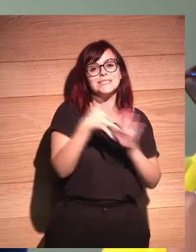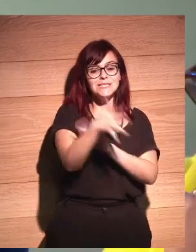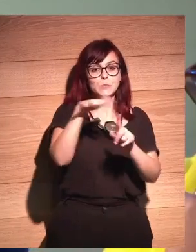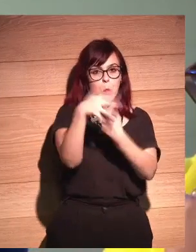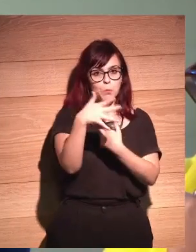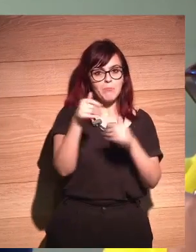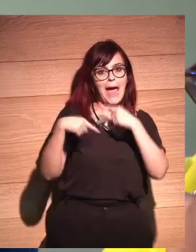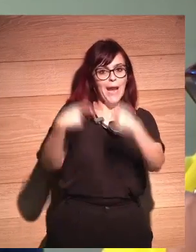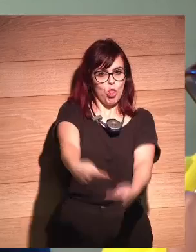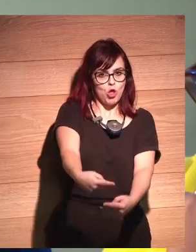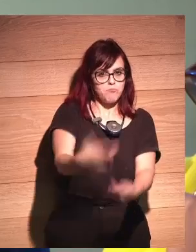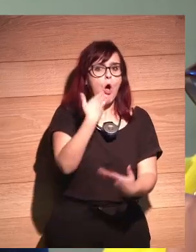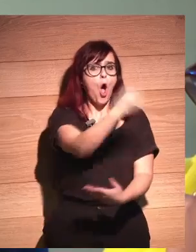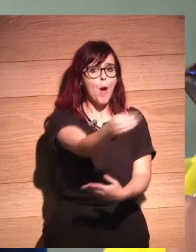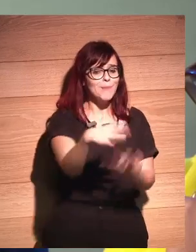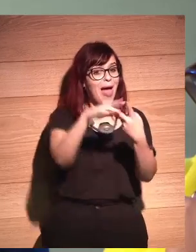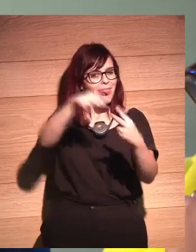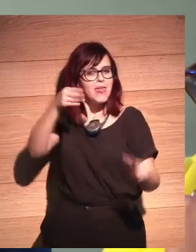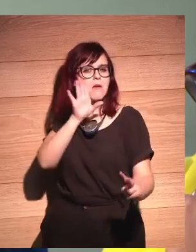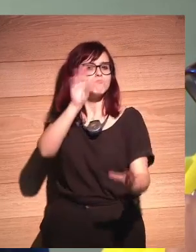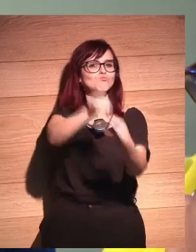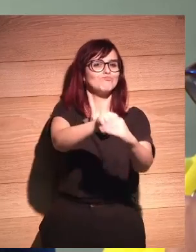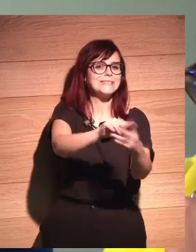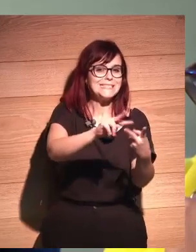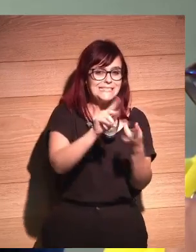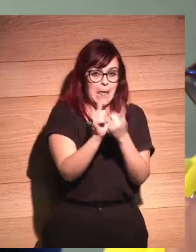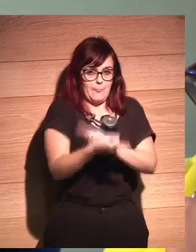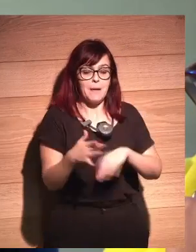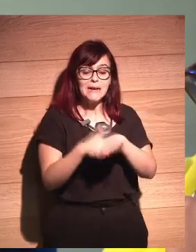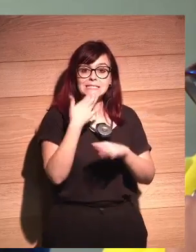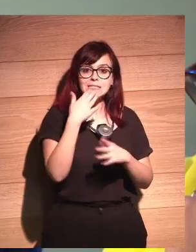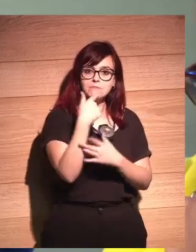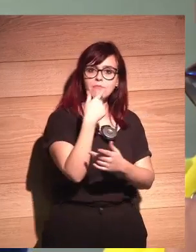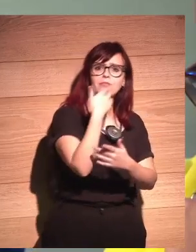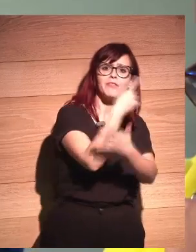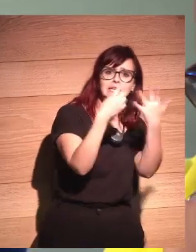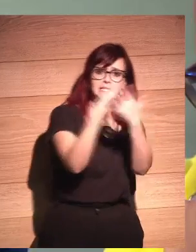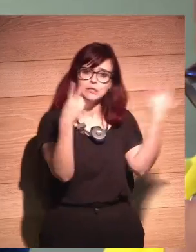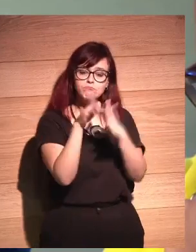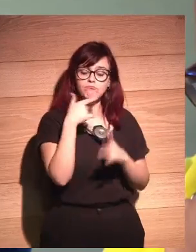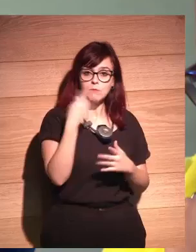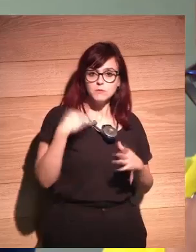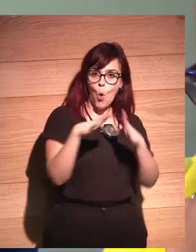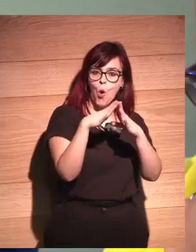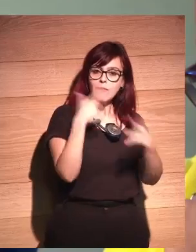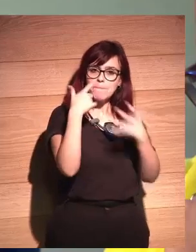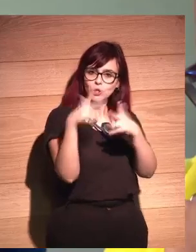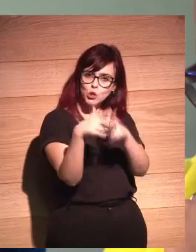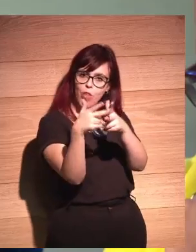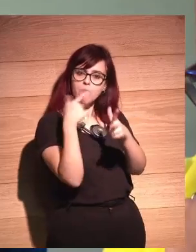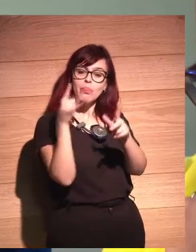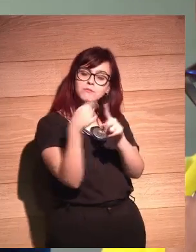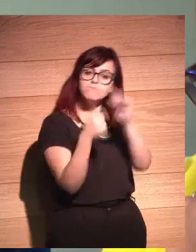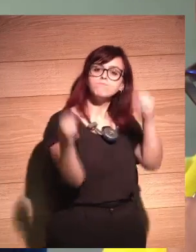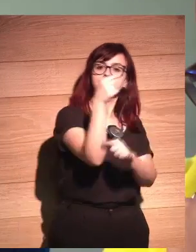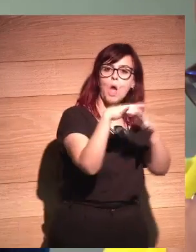to change the next generation's DNA. If a 16 or 17-year-old boy goes out to the street, generates a social impact, and is able